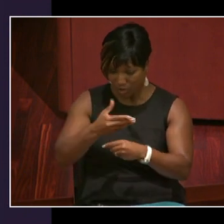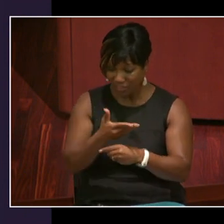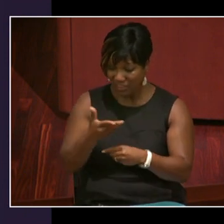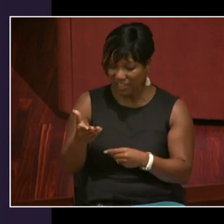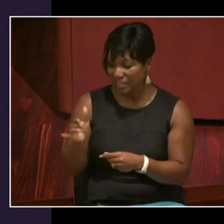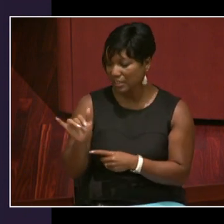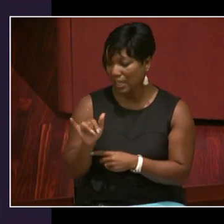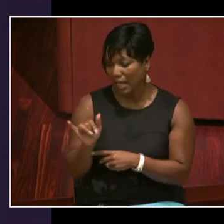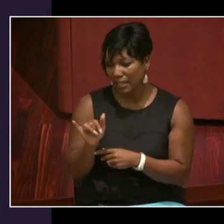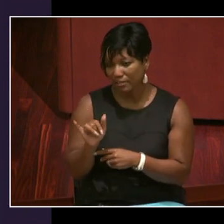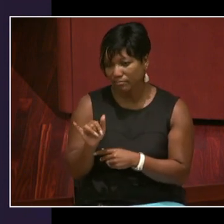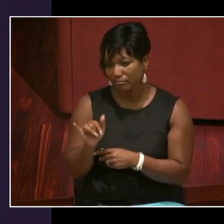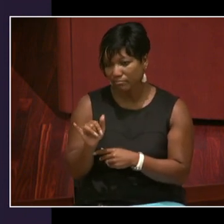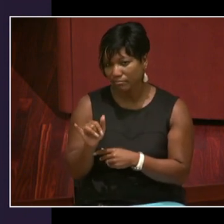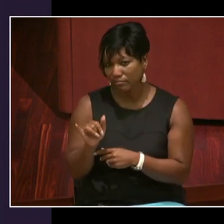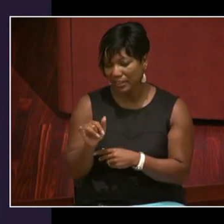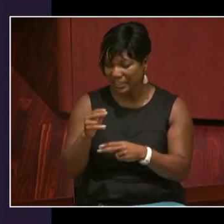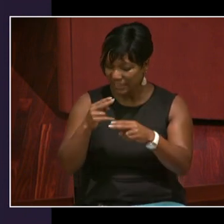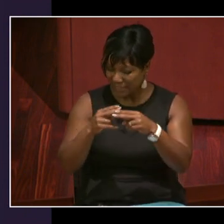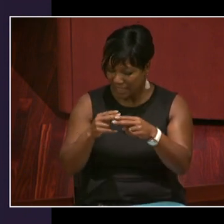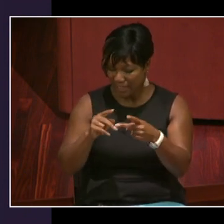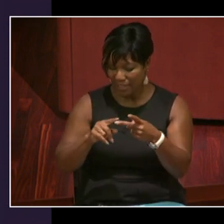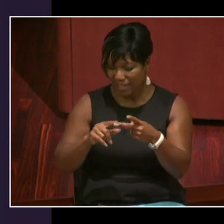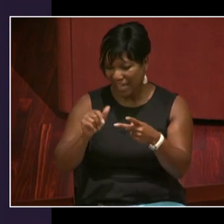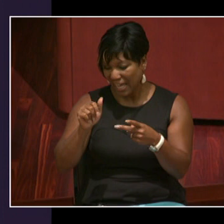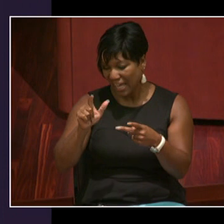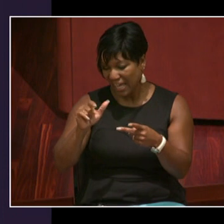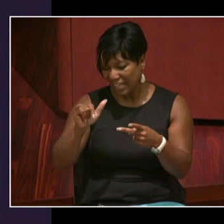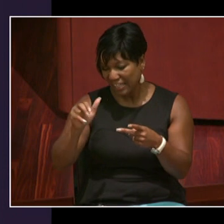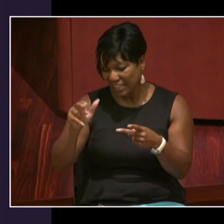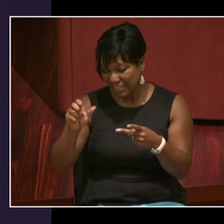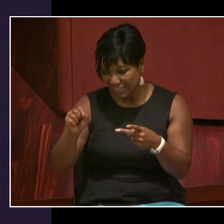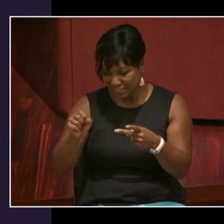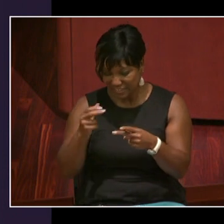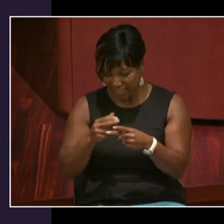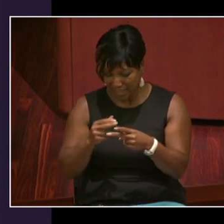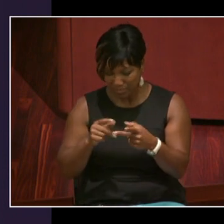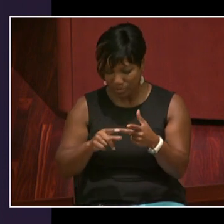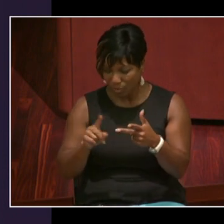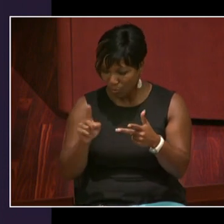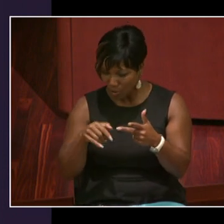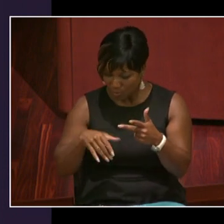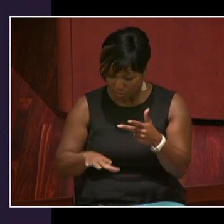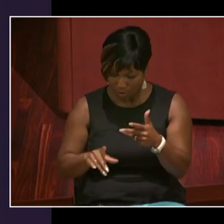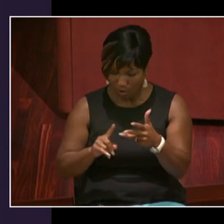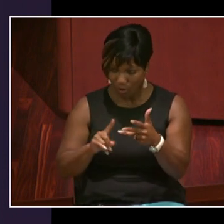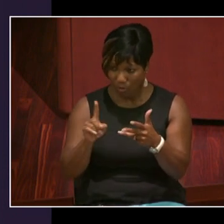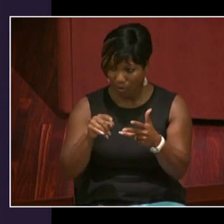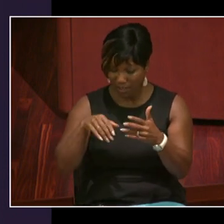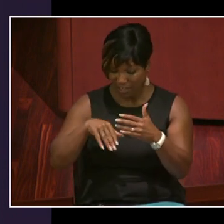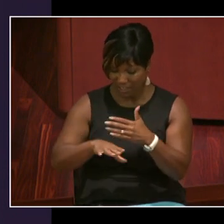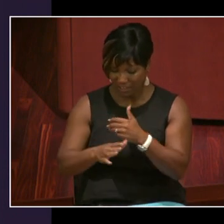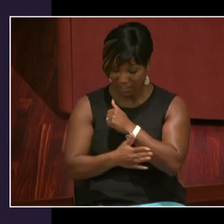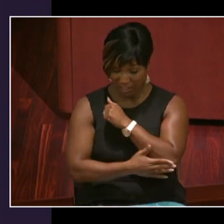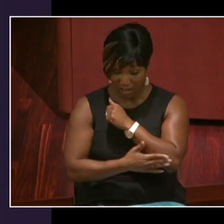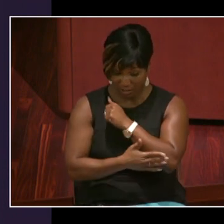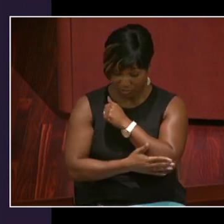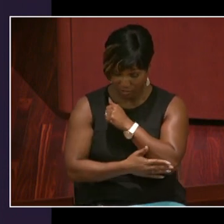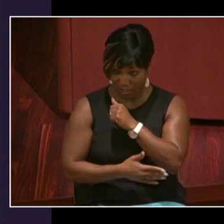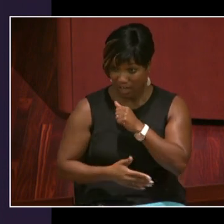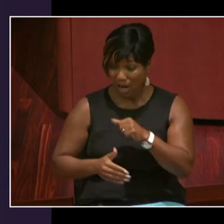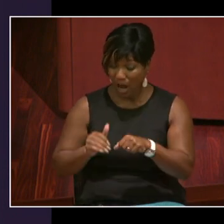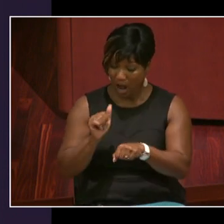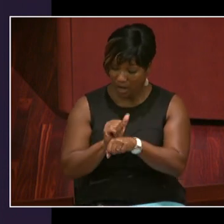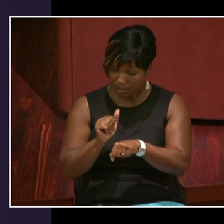as name, aliases, when and where you were born, when and where you entered the country,